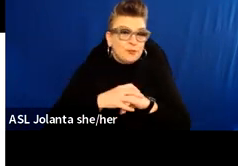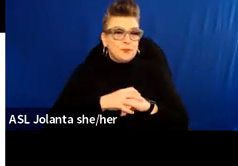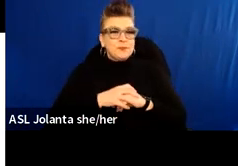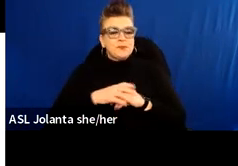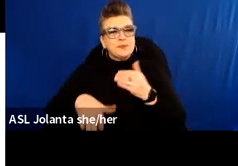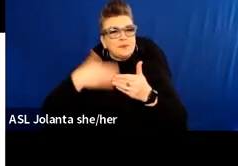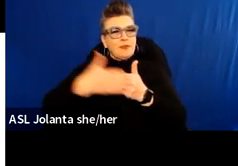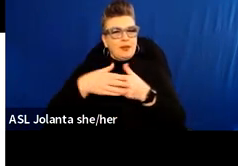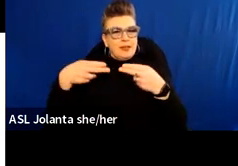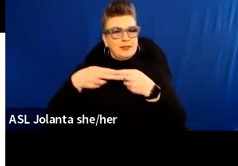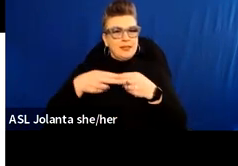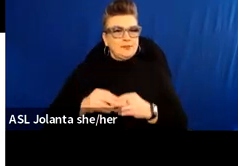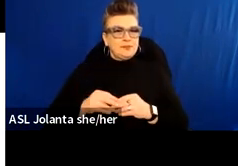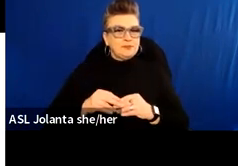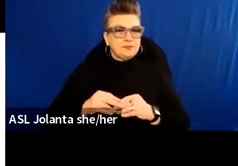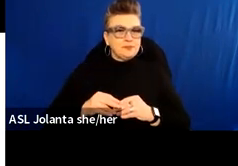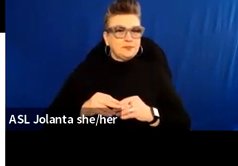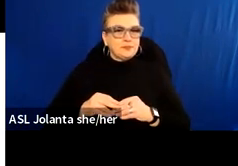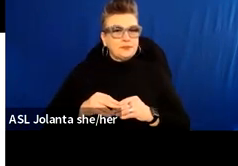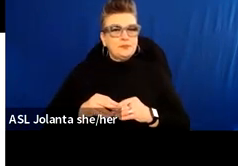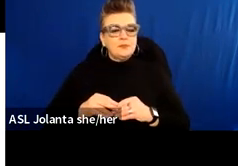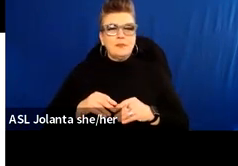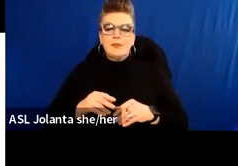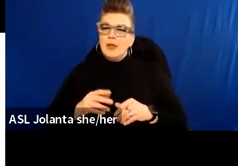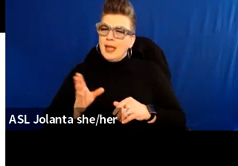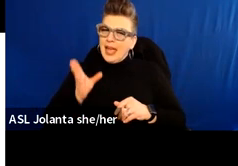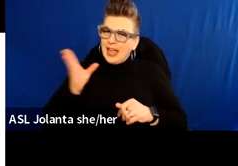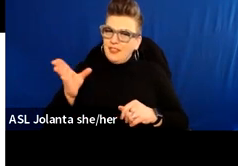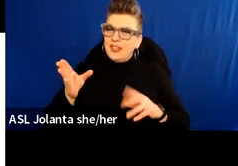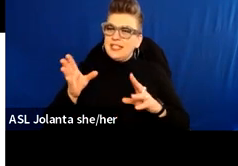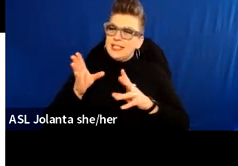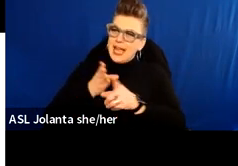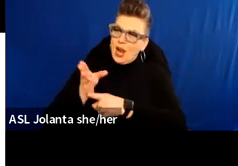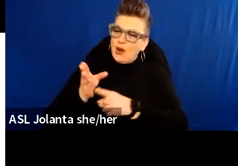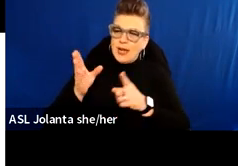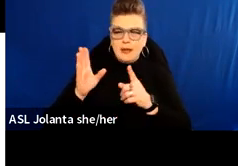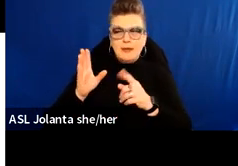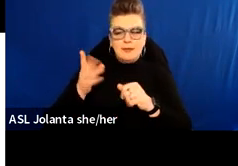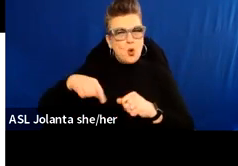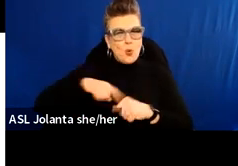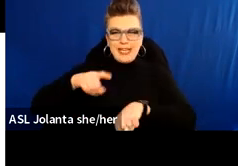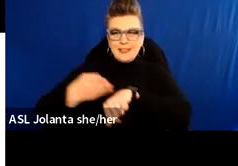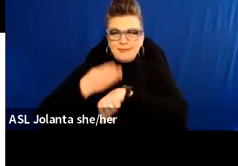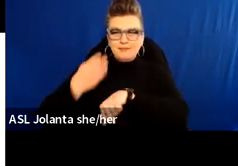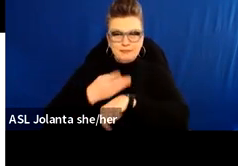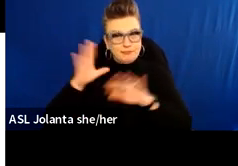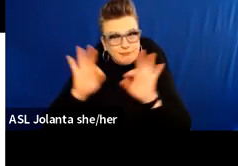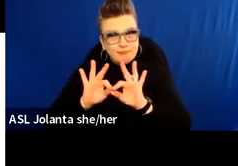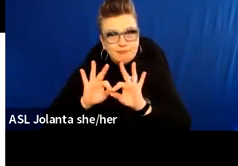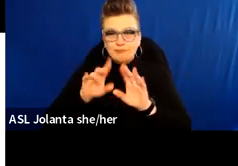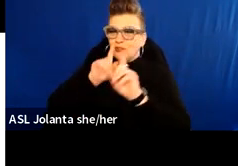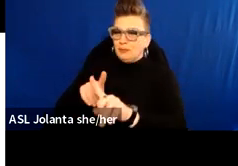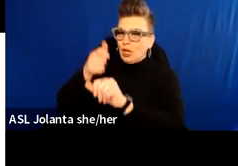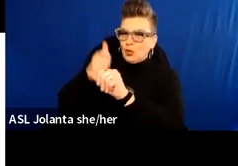and it's also important and i know that we have work to do in this area but we have to make sure that we respond to the individual needs of all of our